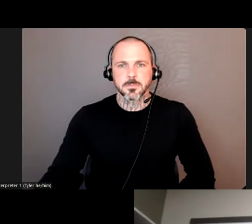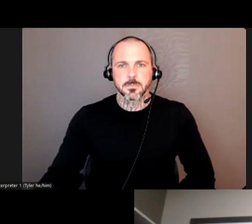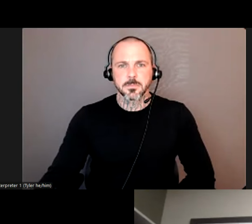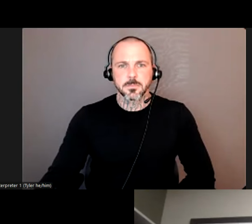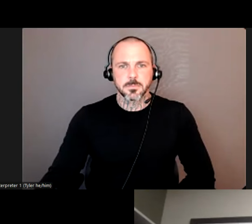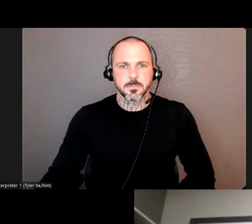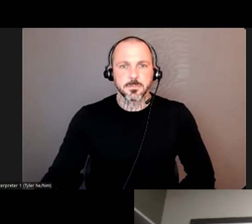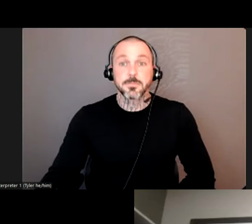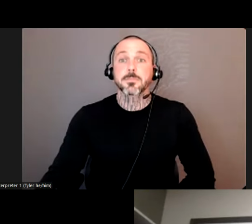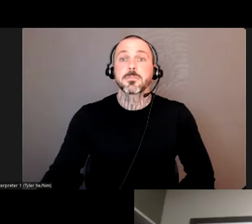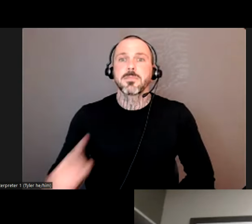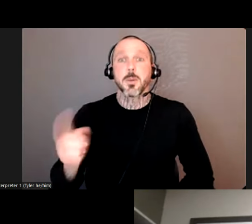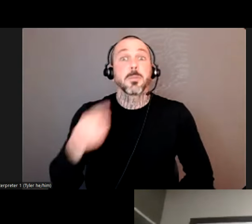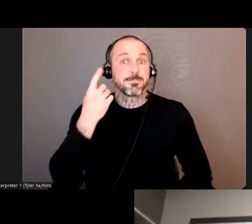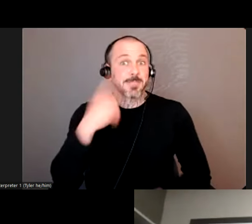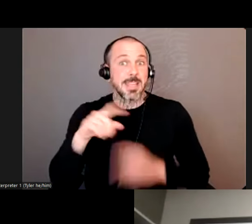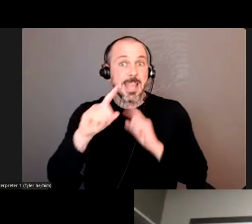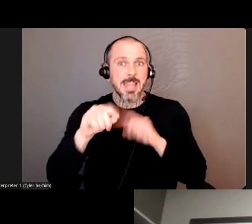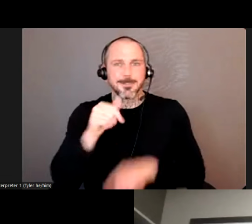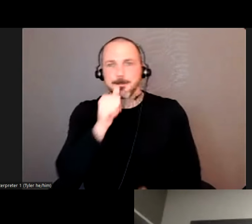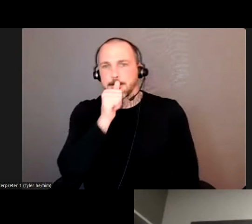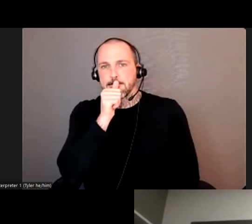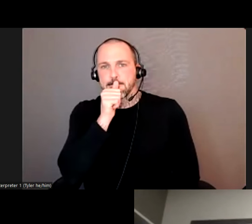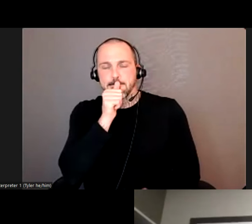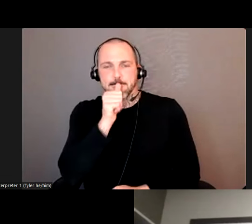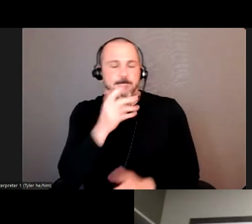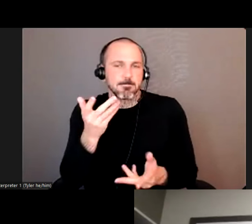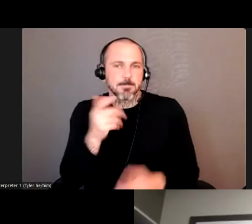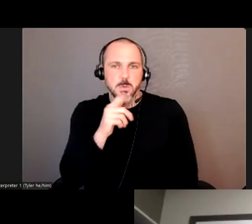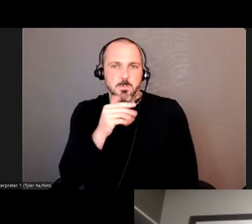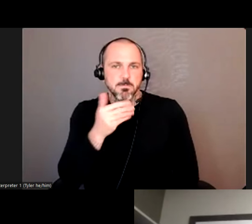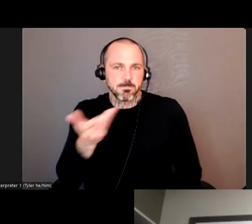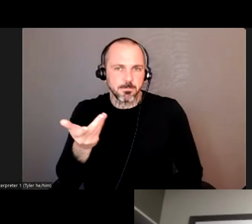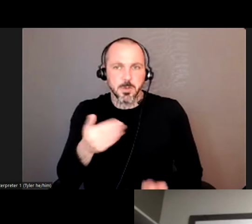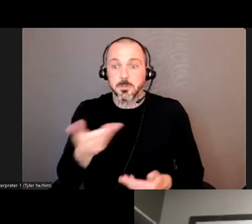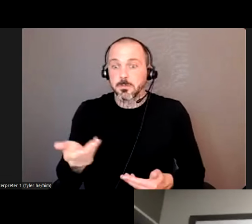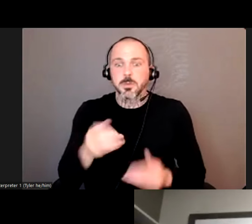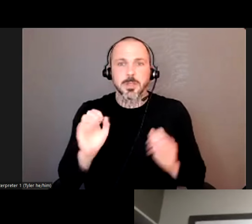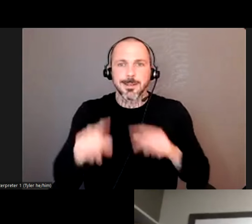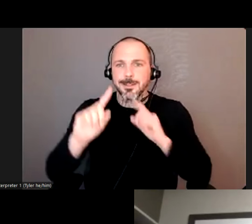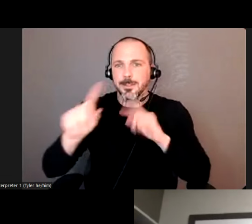answering, this is anonymous, if you learn new information about elder abuse, meaning like frauds and scams